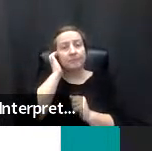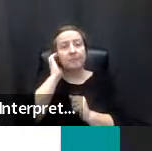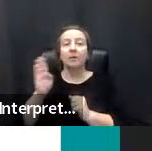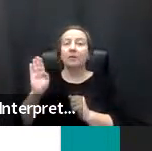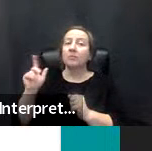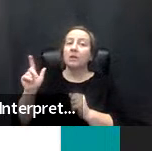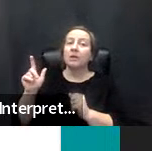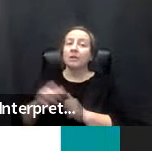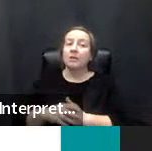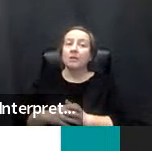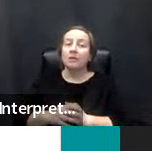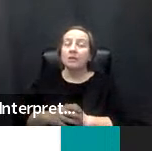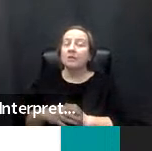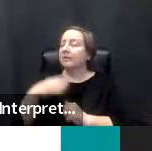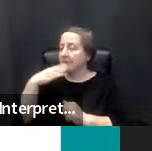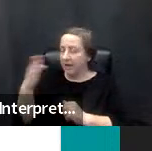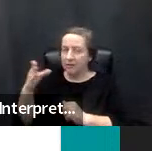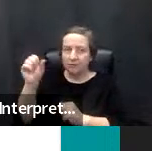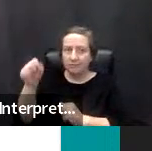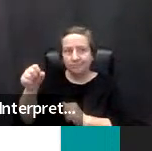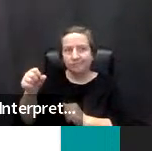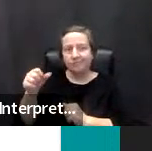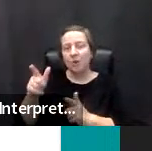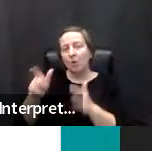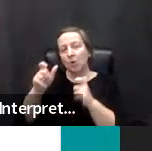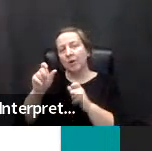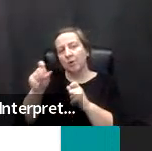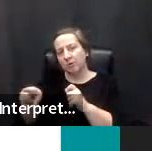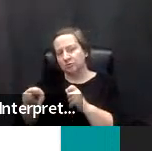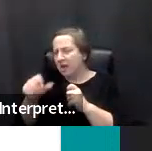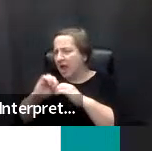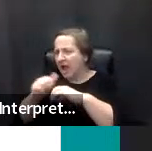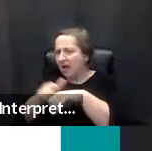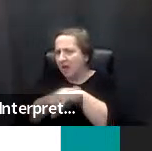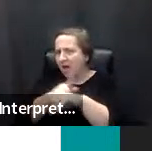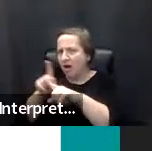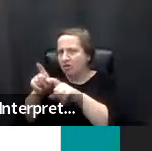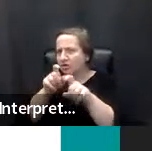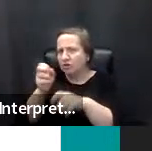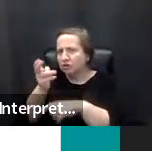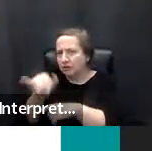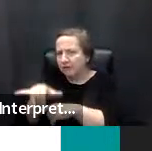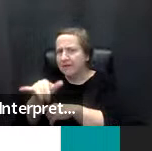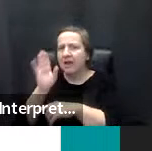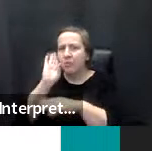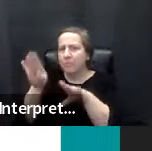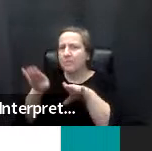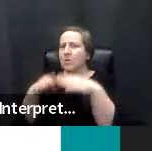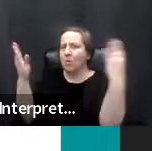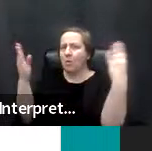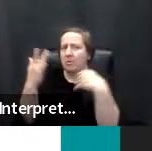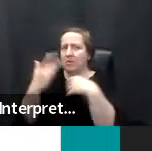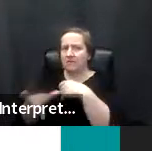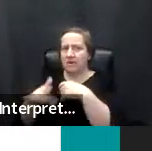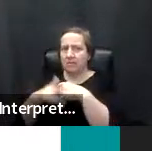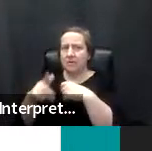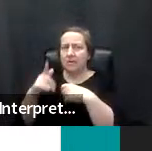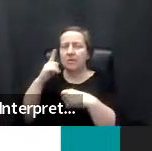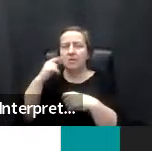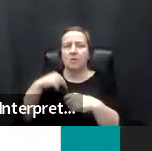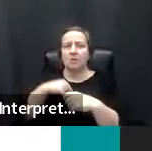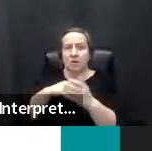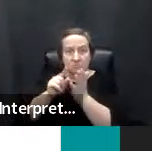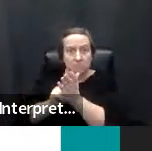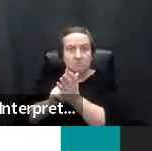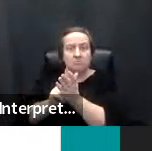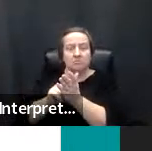Bill? Thank you. Just quick question. How long is the survey going to be available? Because we've been publishing